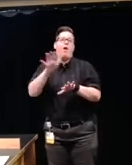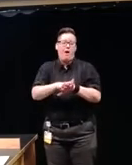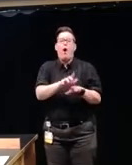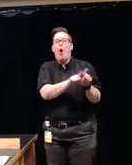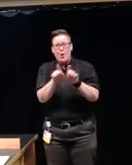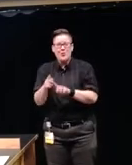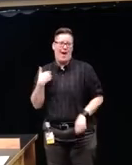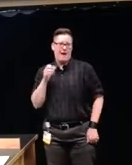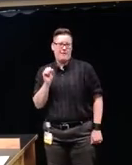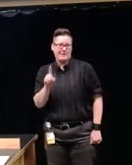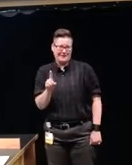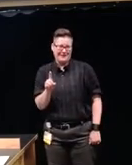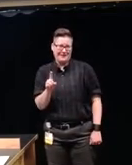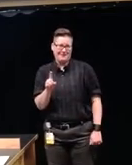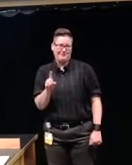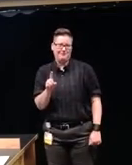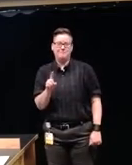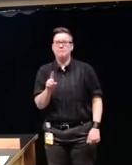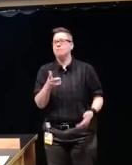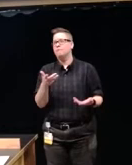disorder in the context of